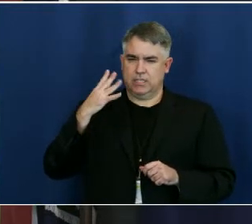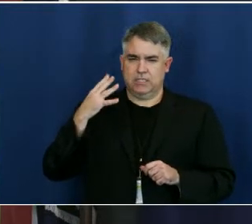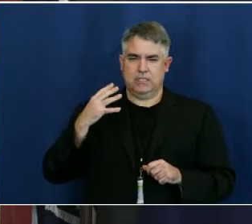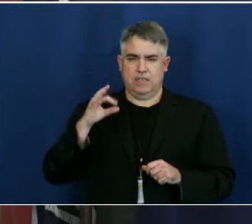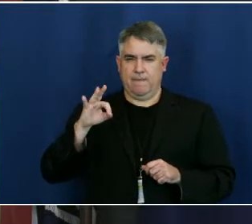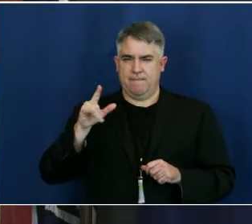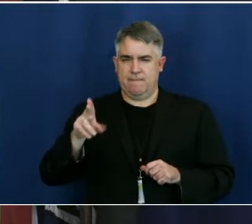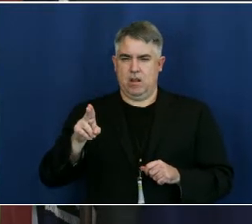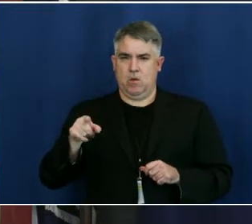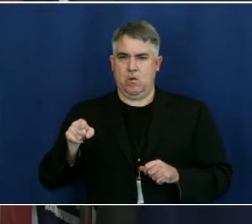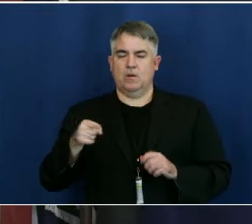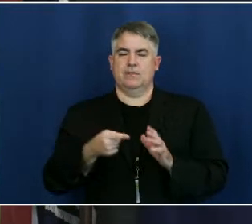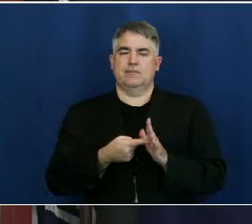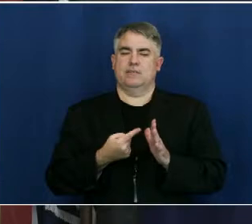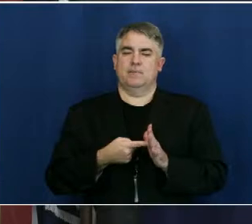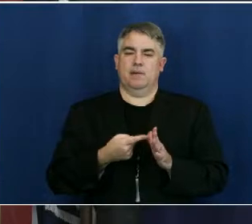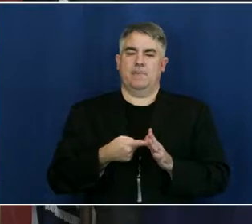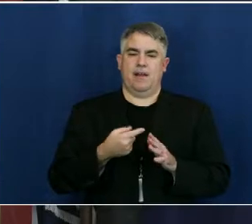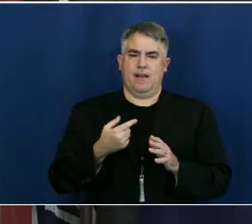co-infections.